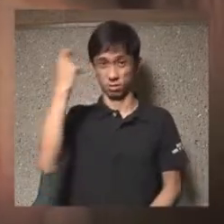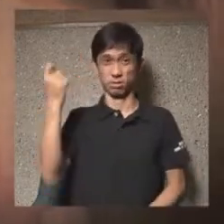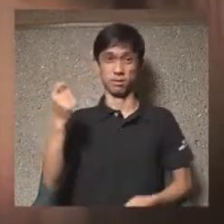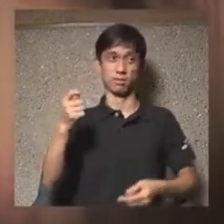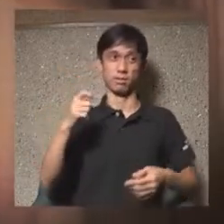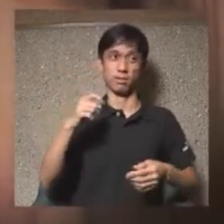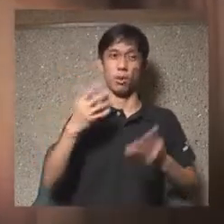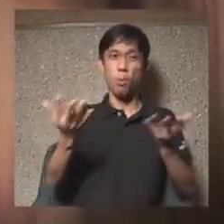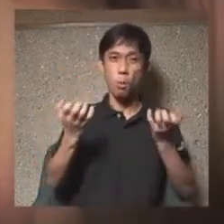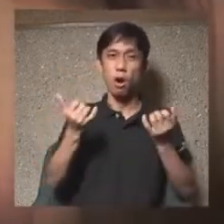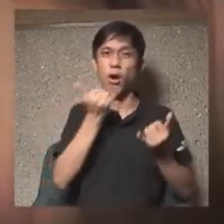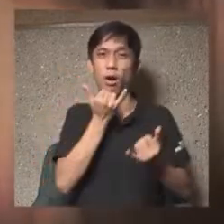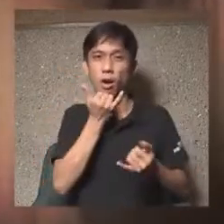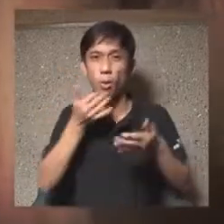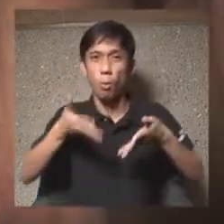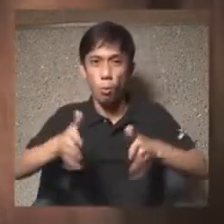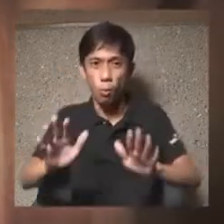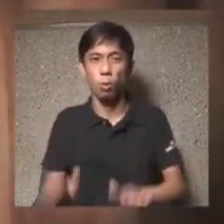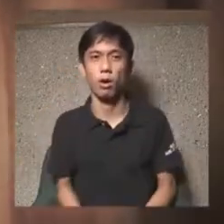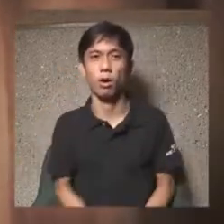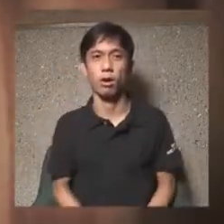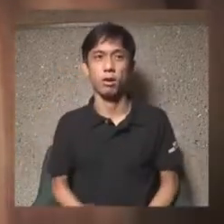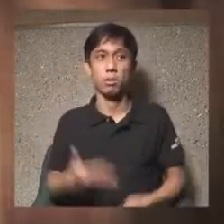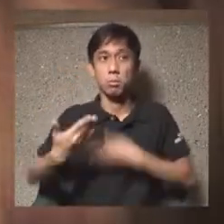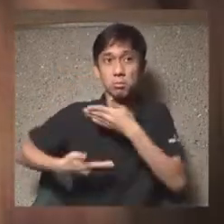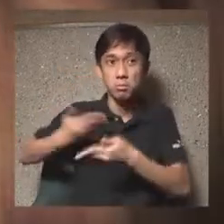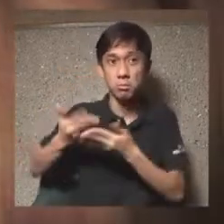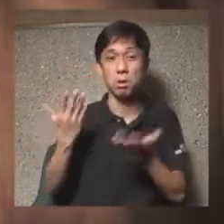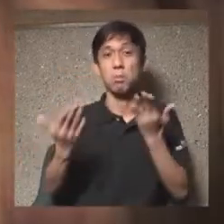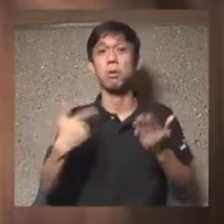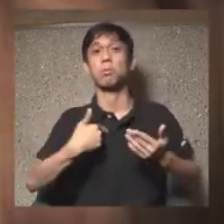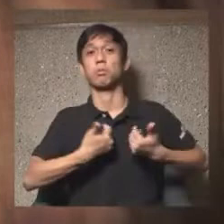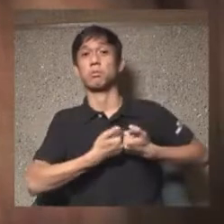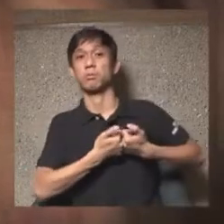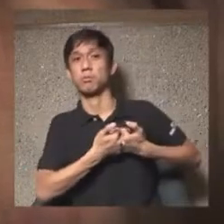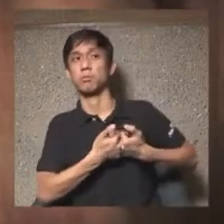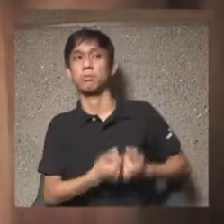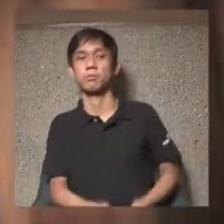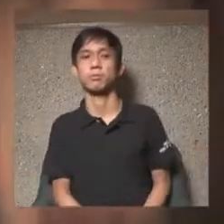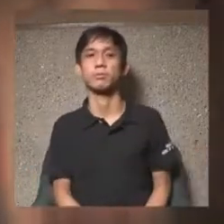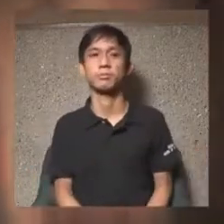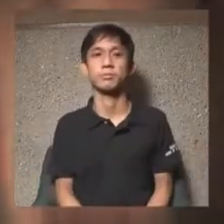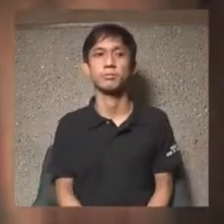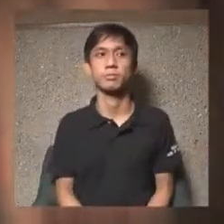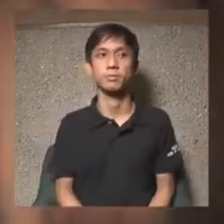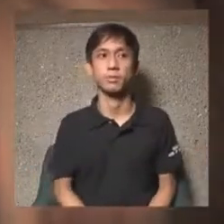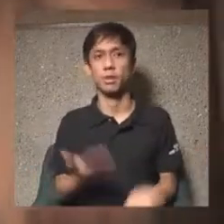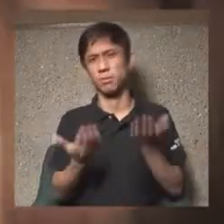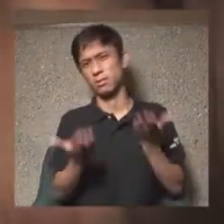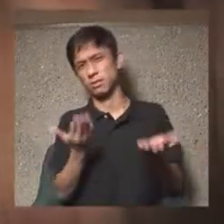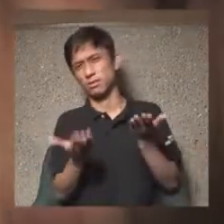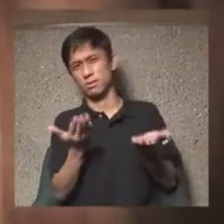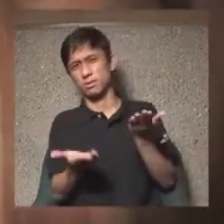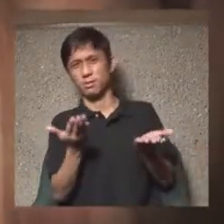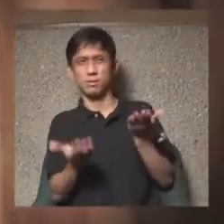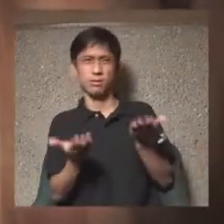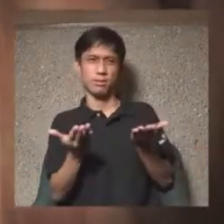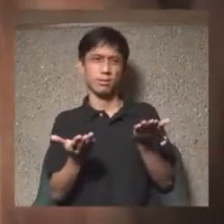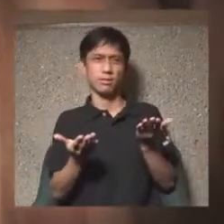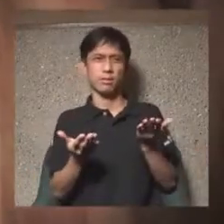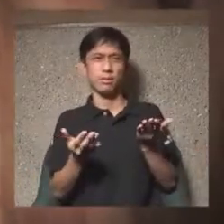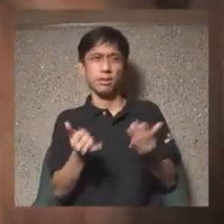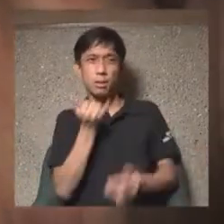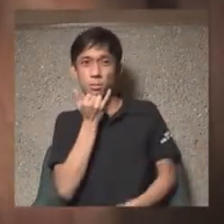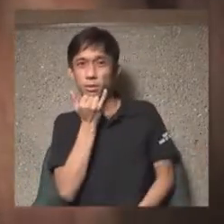boy, but somewhere along the line, doesn't feel right because something